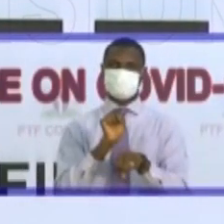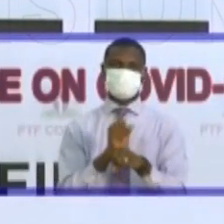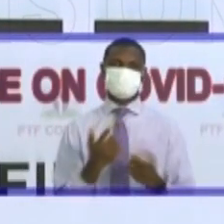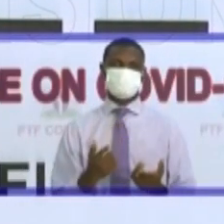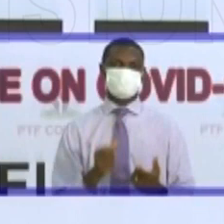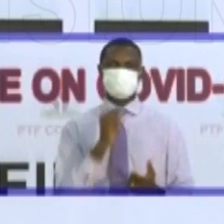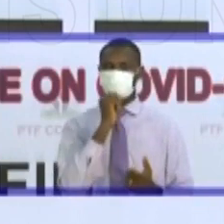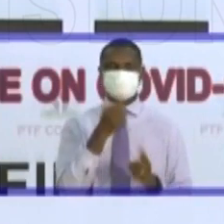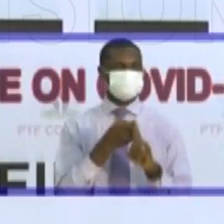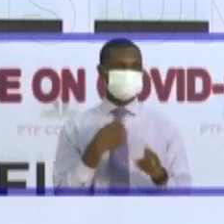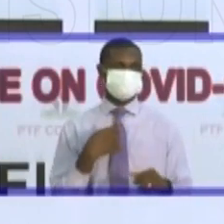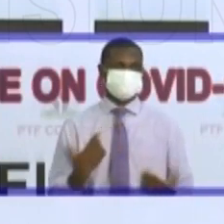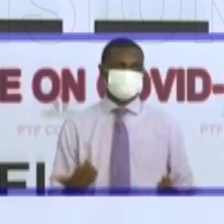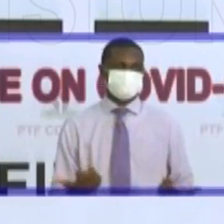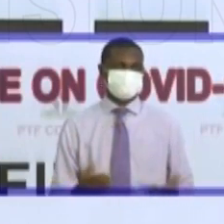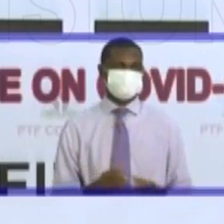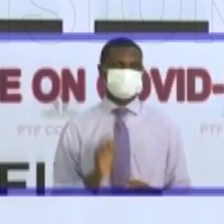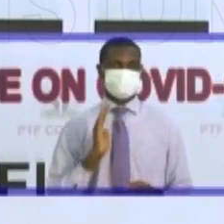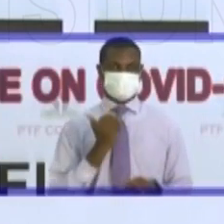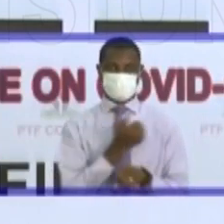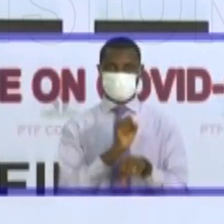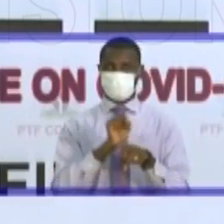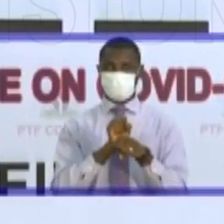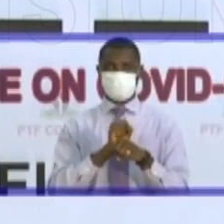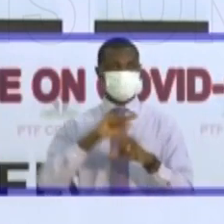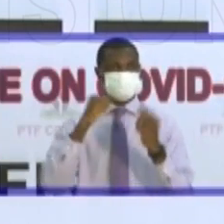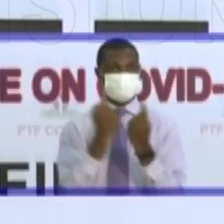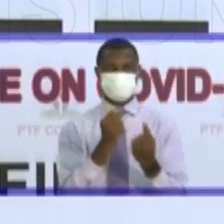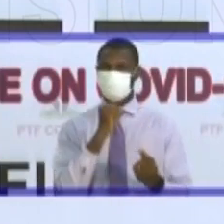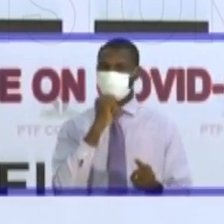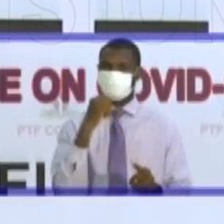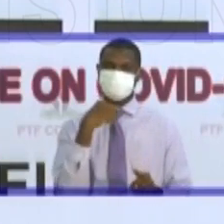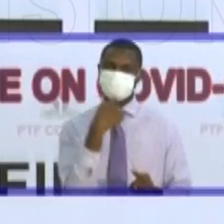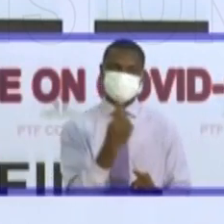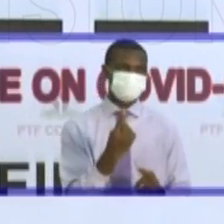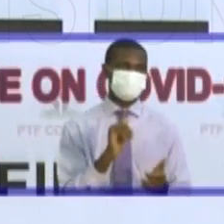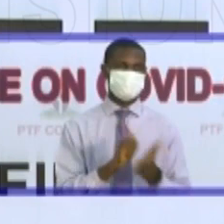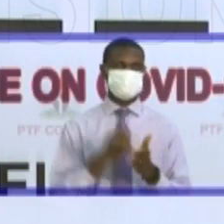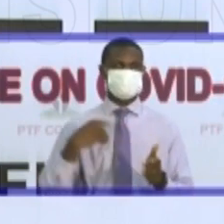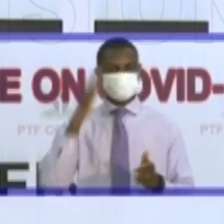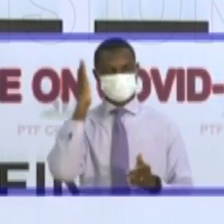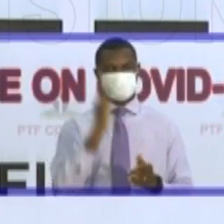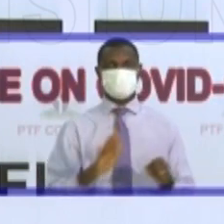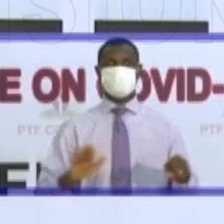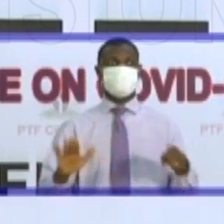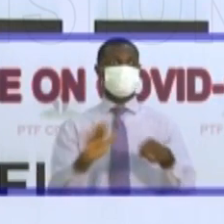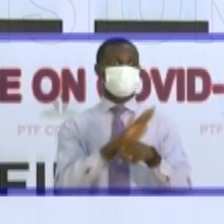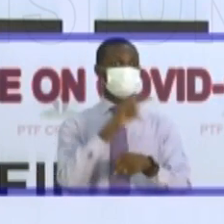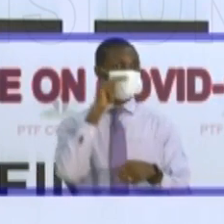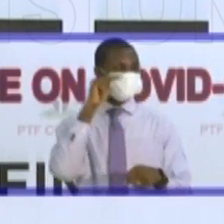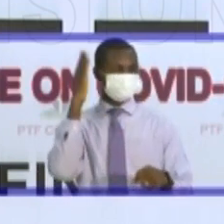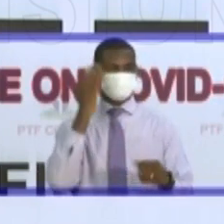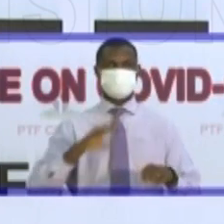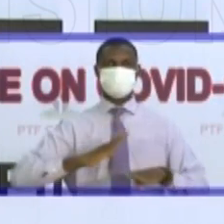must reiterate that the task force has not released any official statement on a complete lockdown. I refer to the SGF's